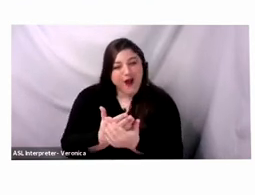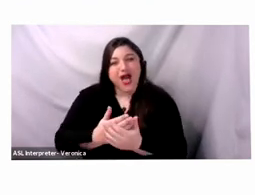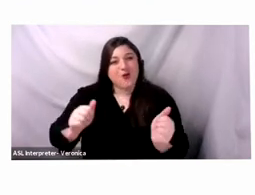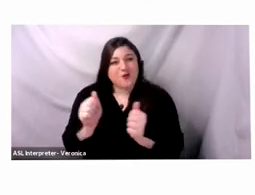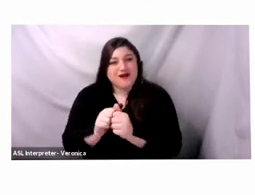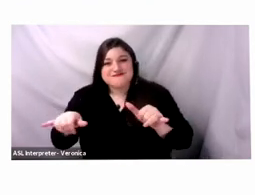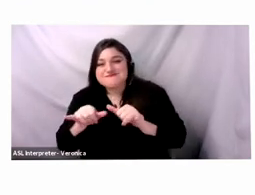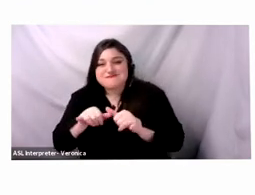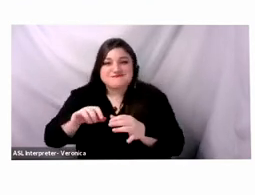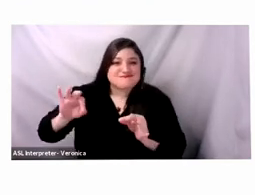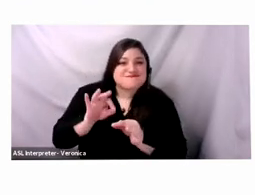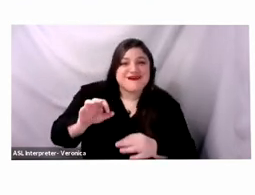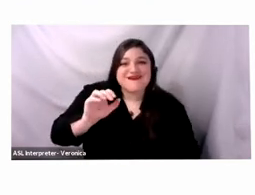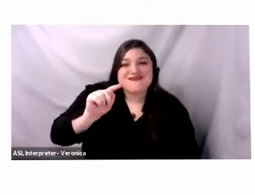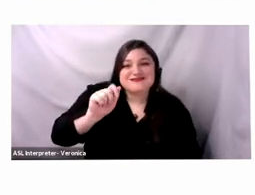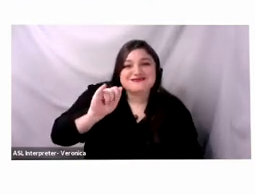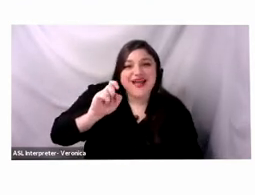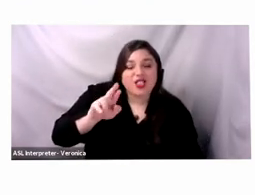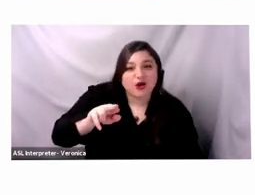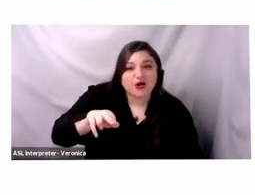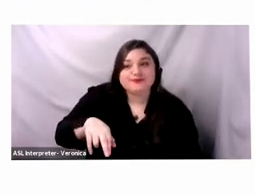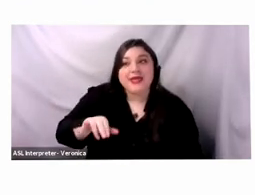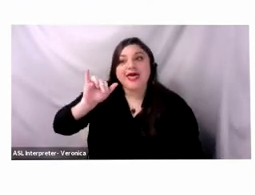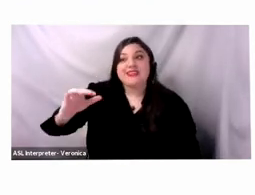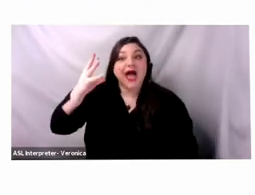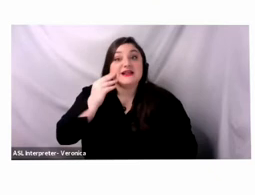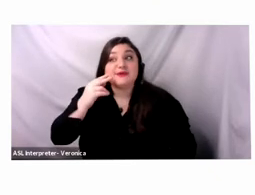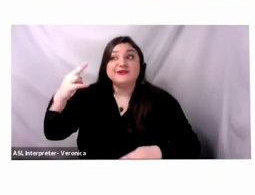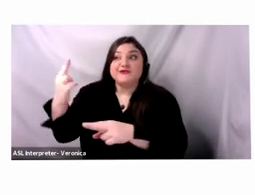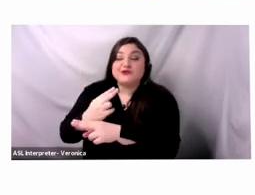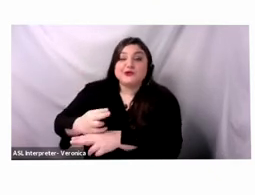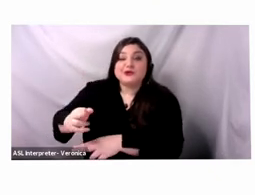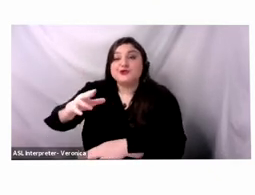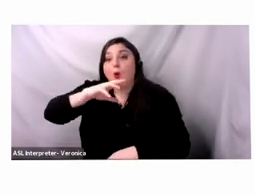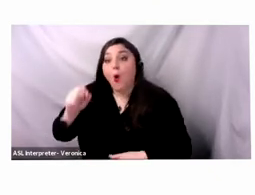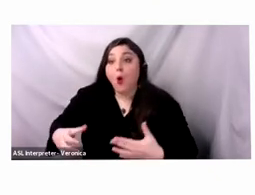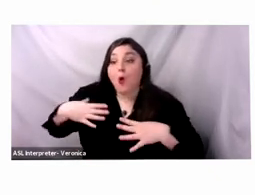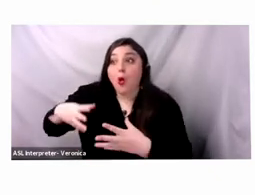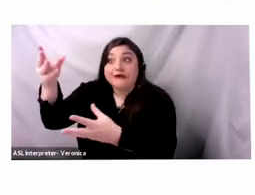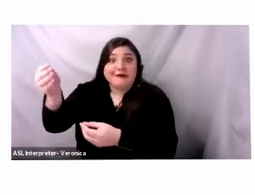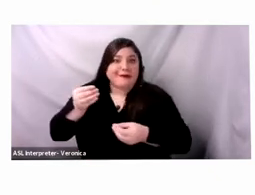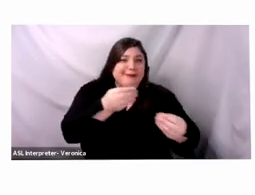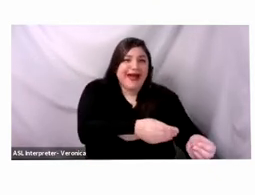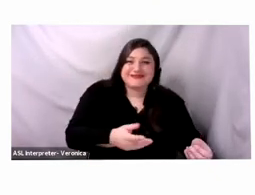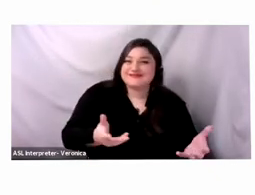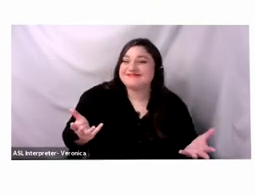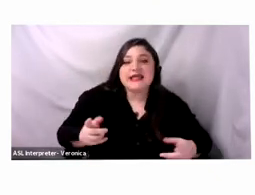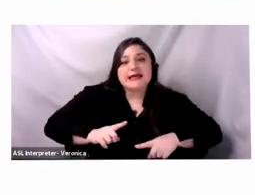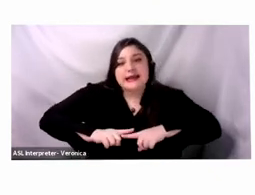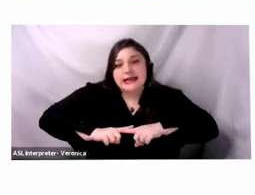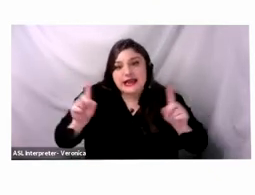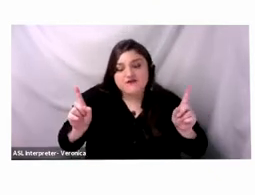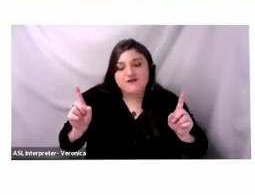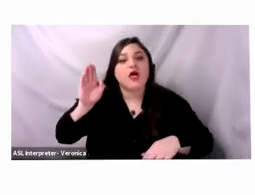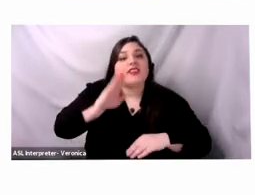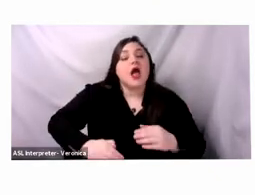know, something that your father wore and then decide to like switch it up. And then, you